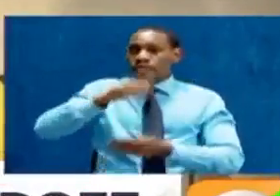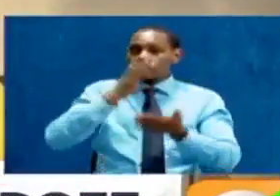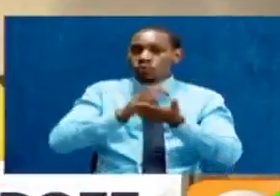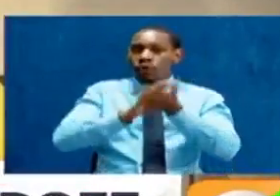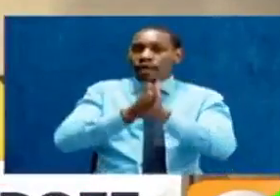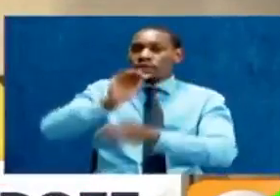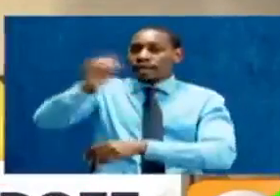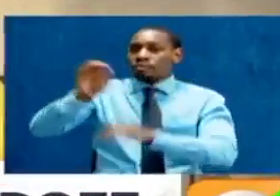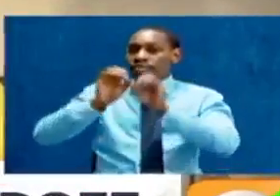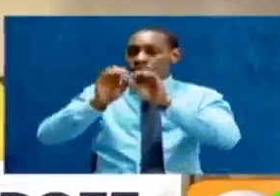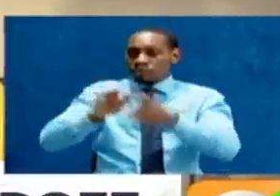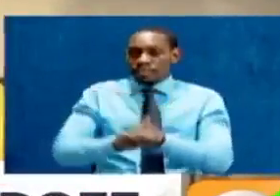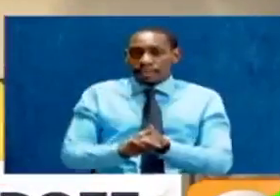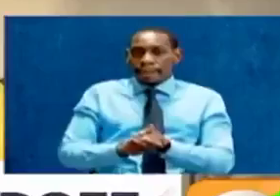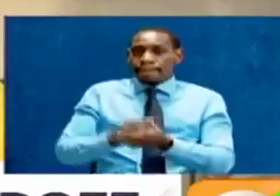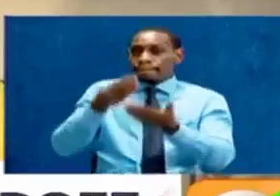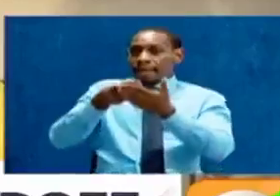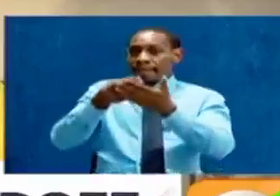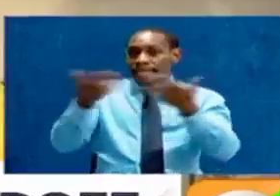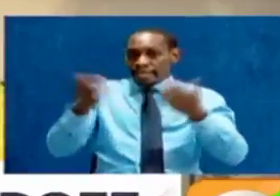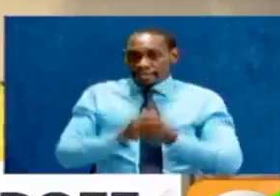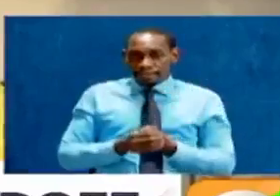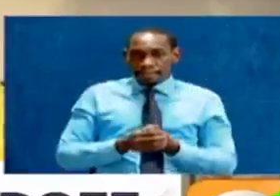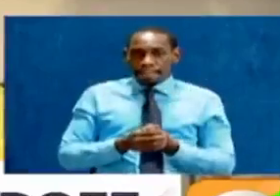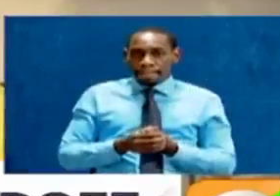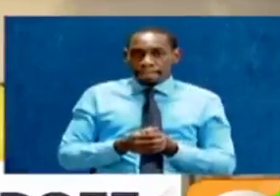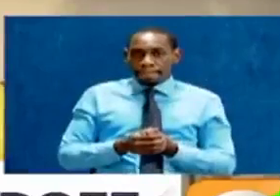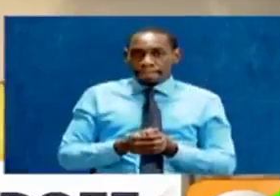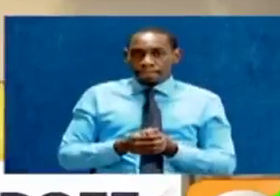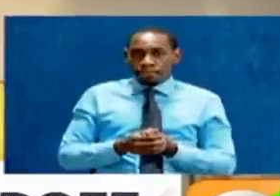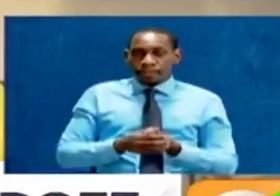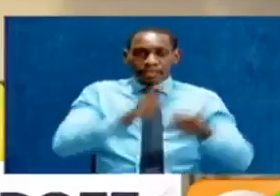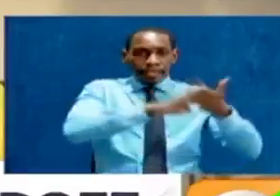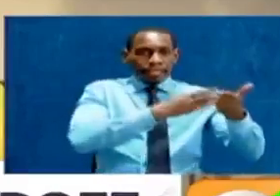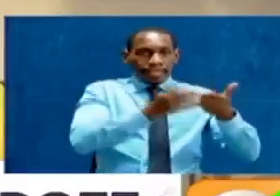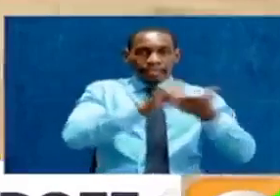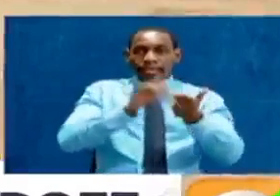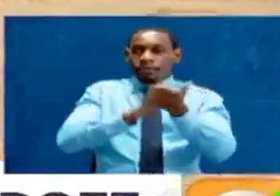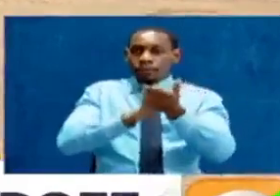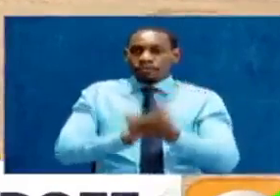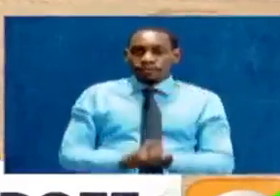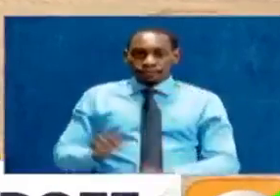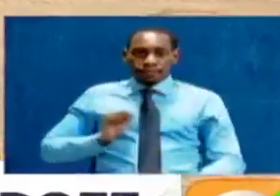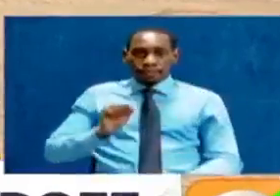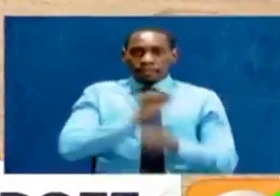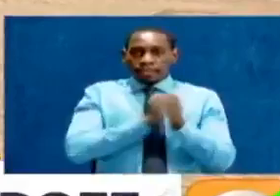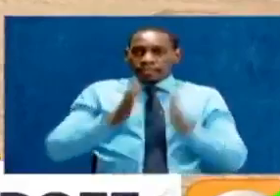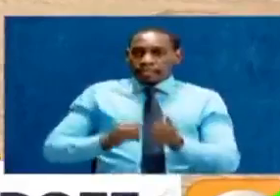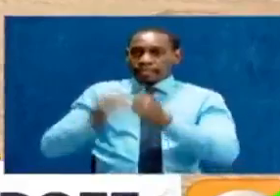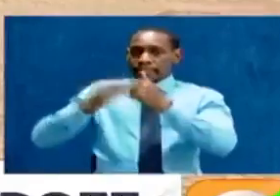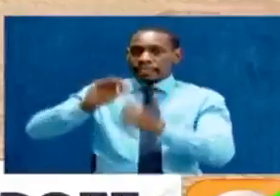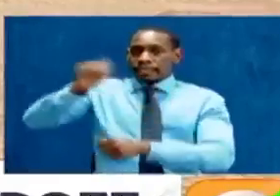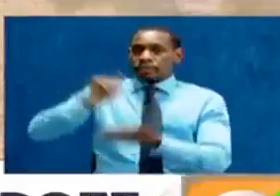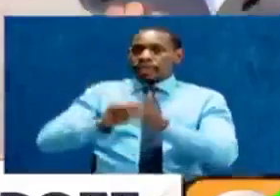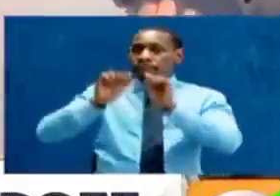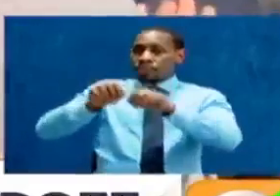no county loses even a single cent in the formula that is going to be proposed. Senators from the 18 counties